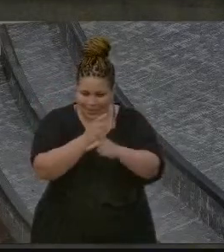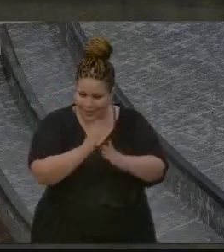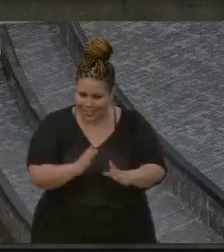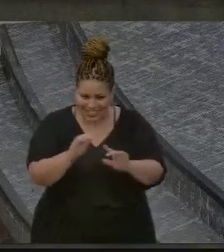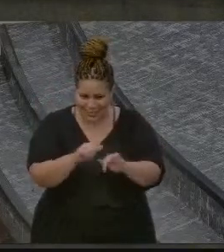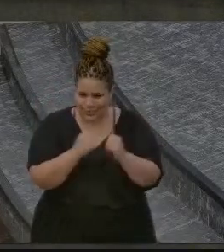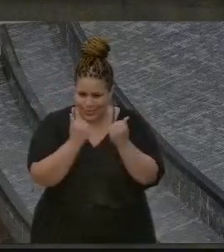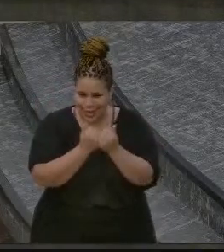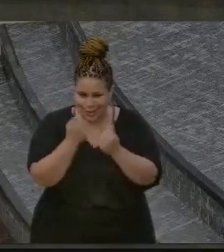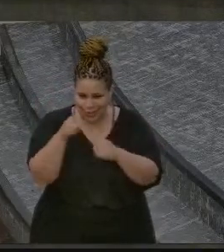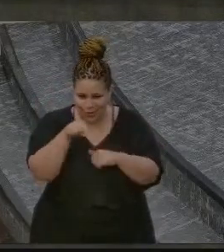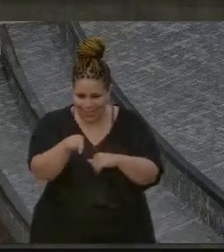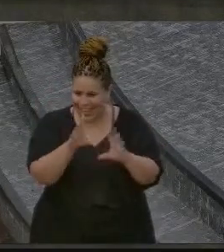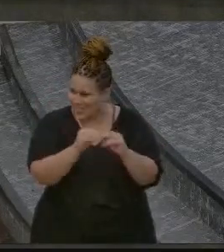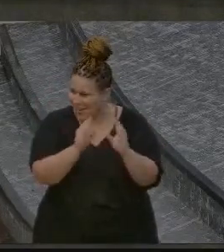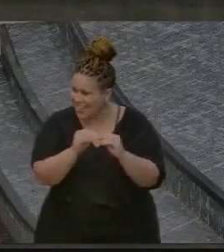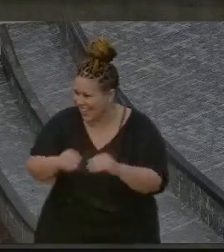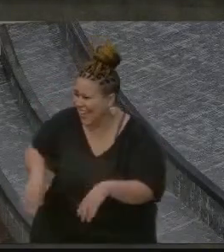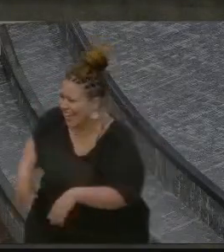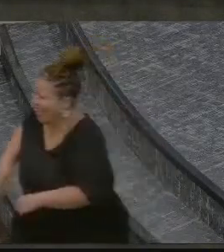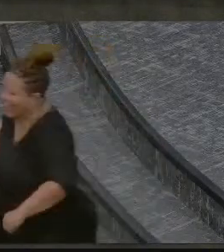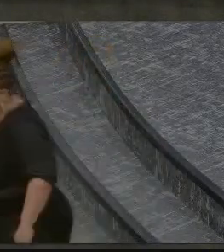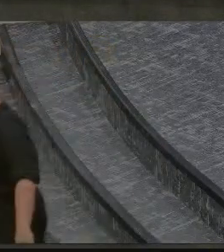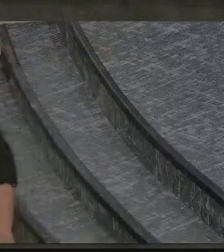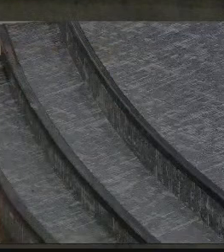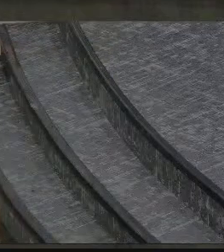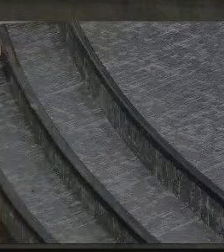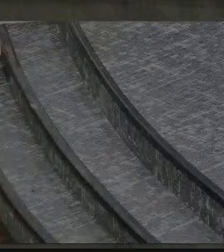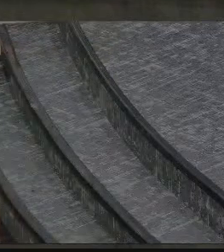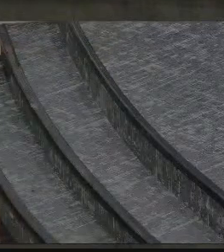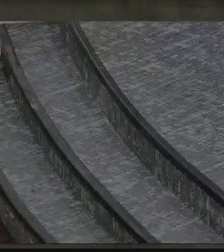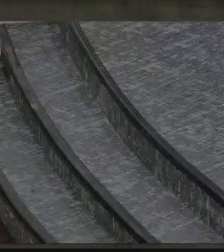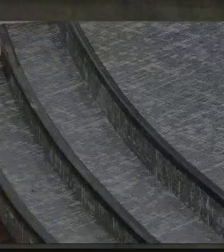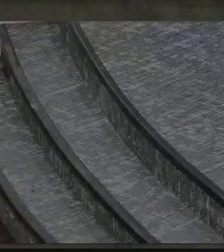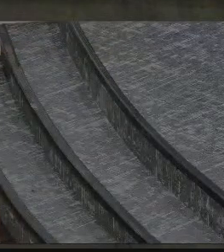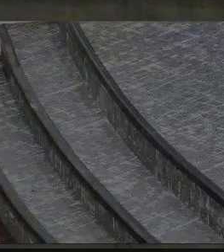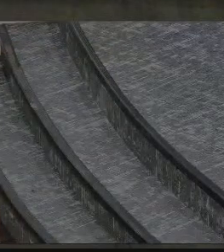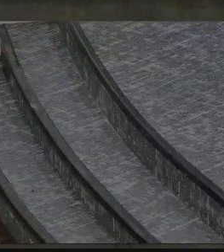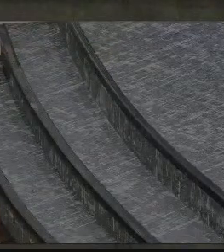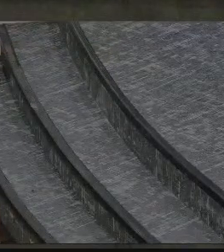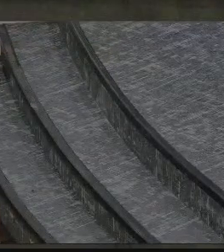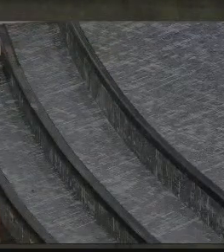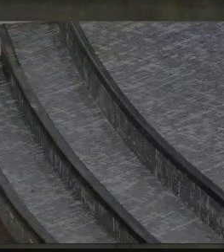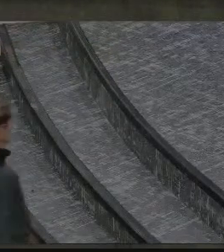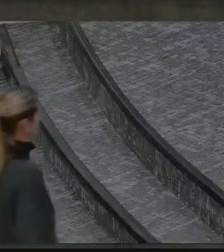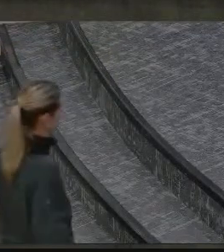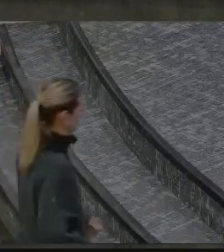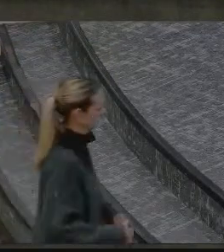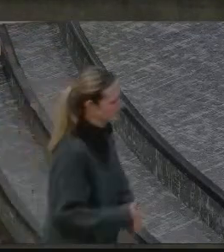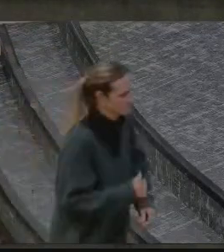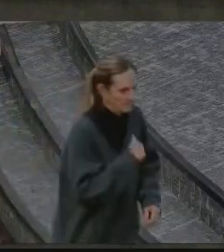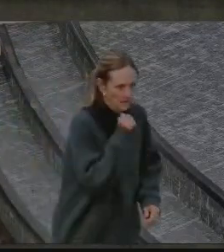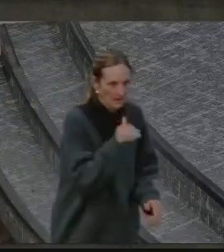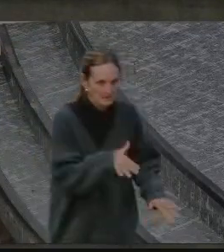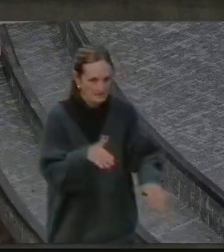So I didn't walk away feeling afraid to pass a law or to have a policy